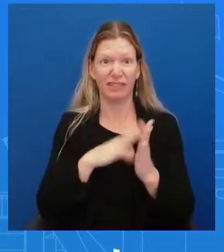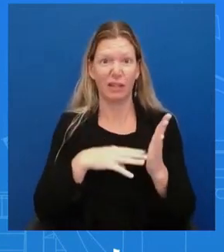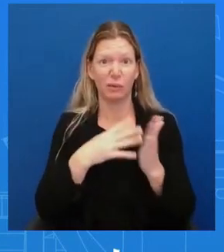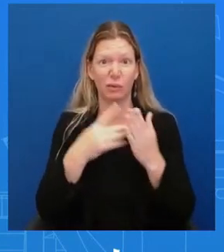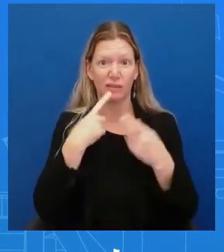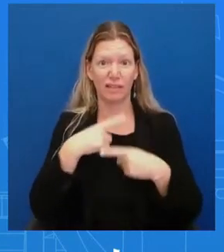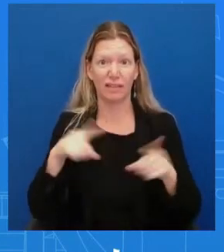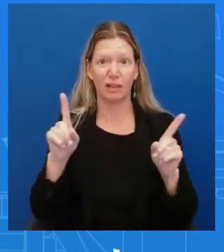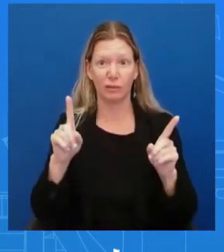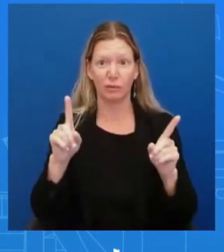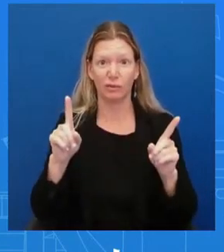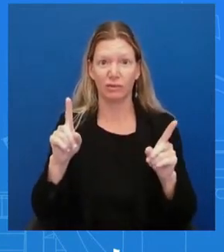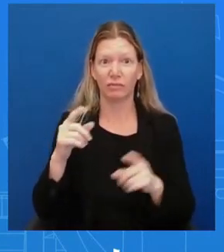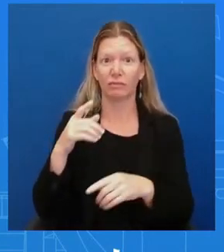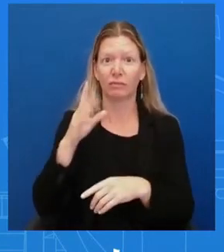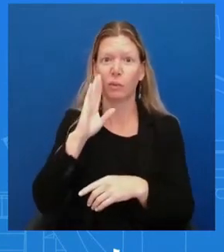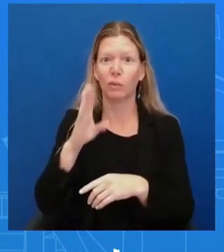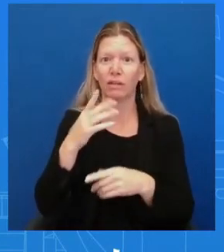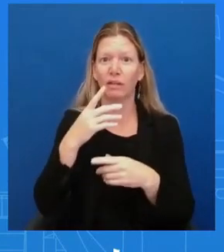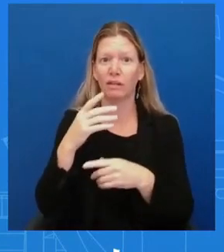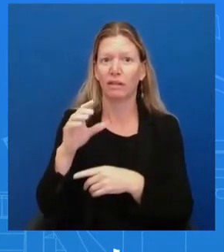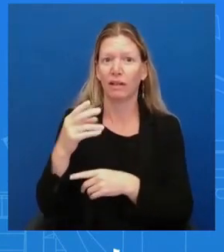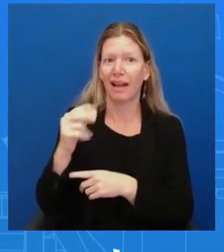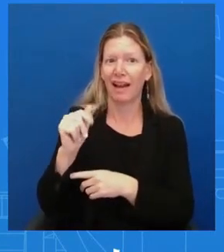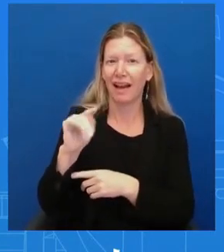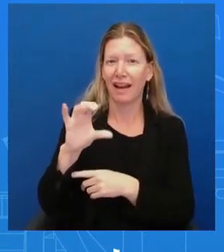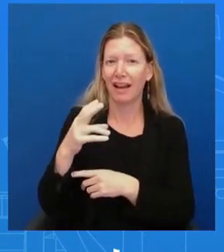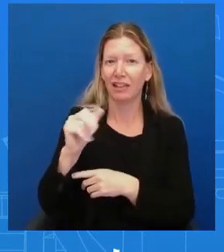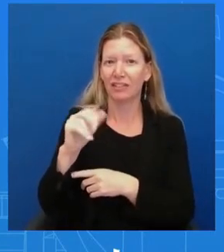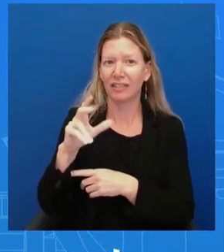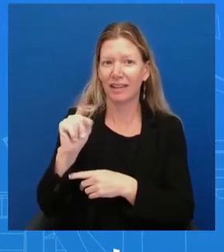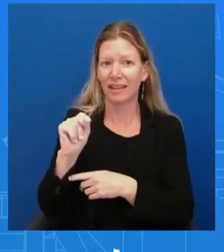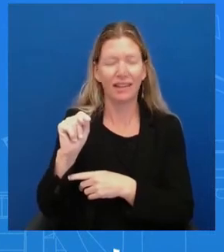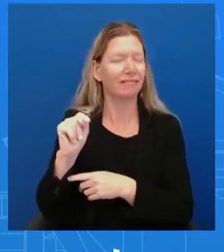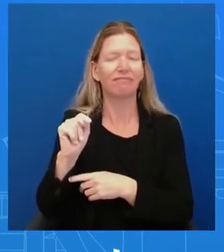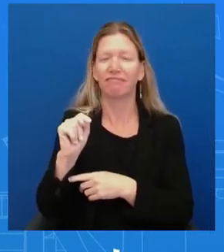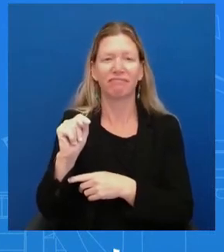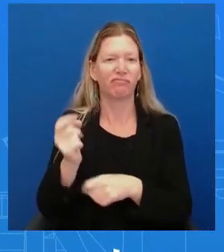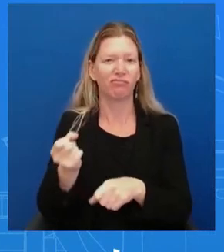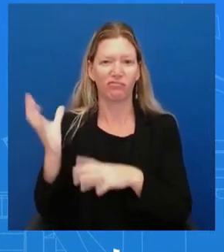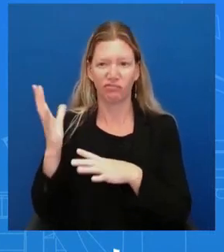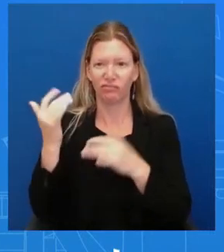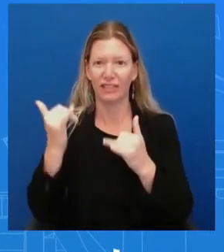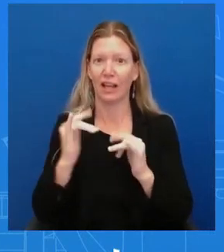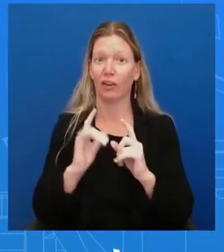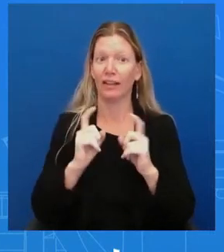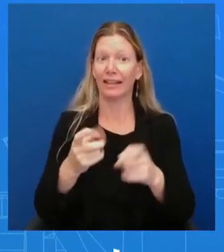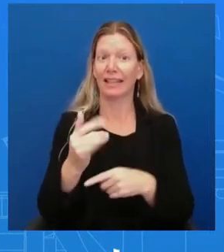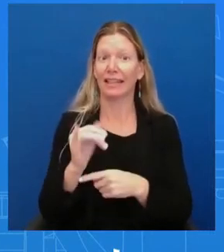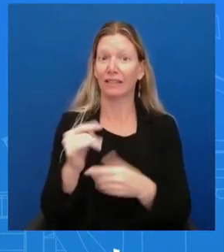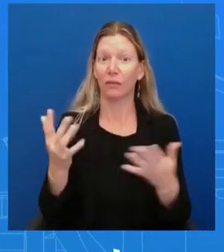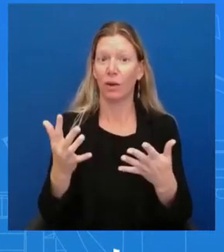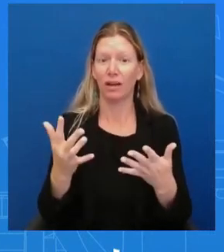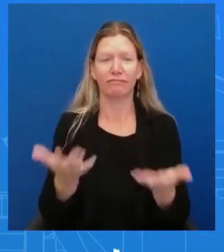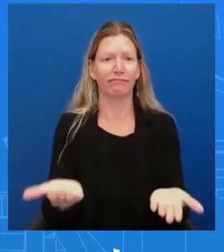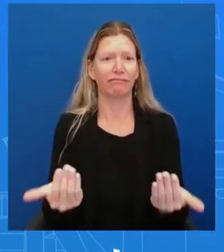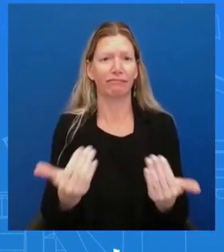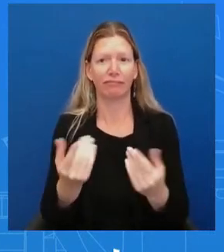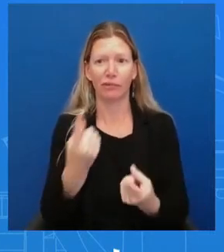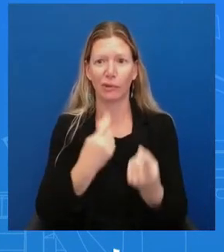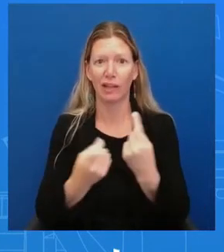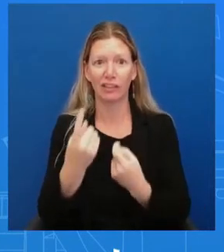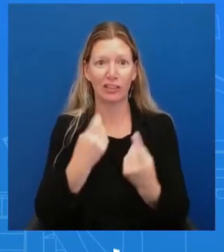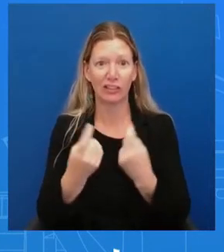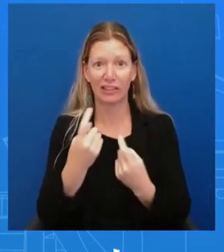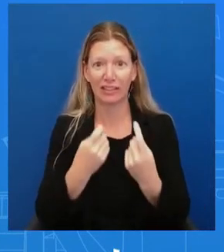so now I can actually take all your questions about 2024. No? I thought you would